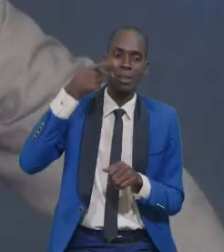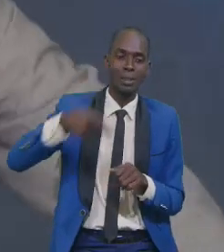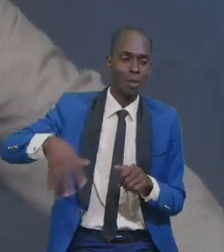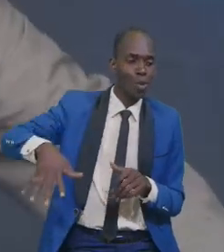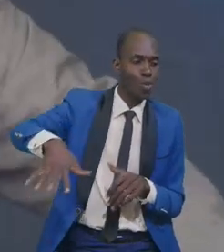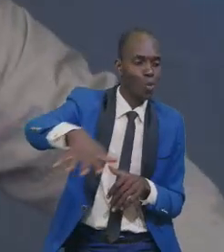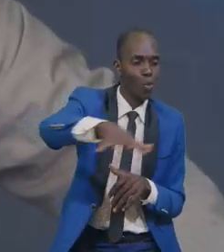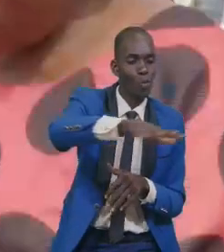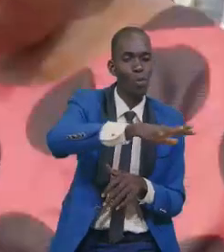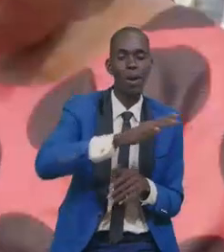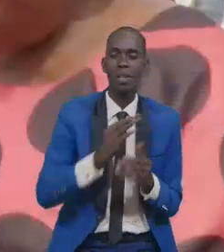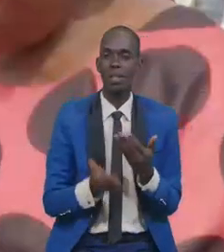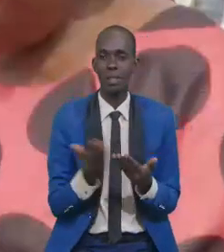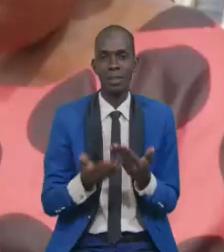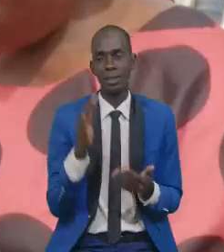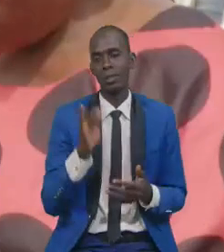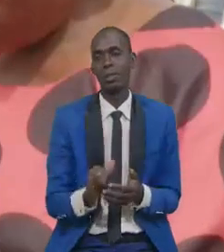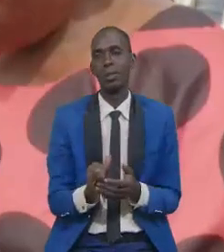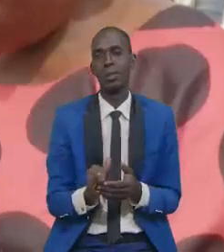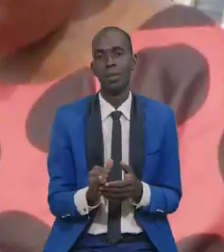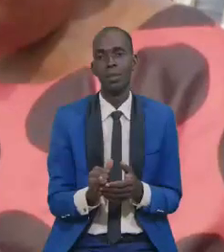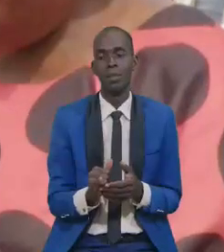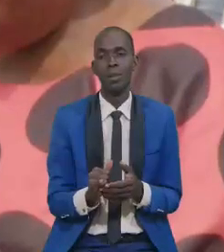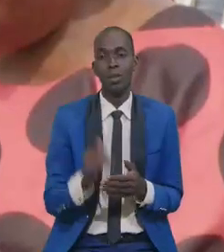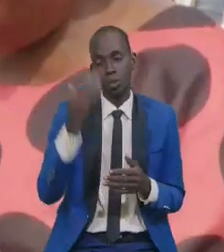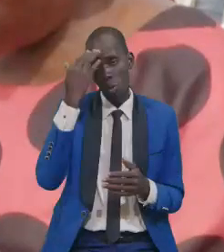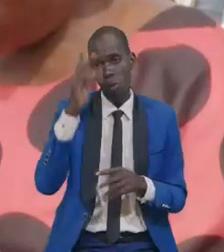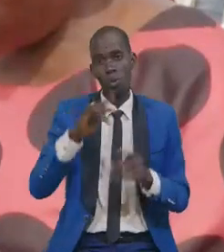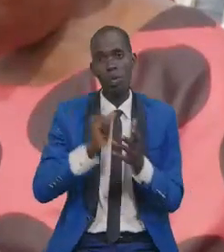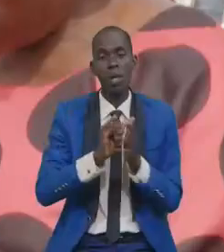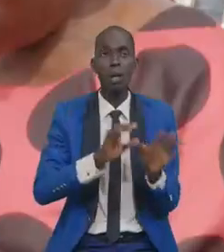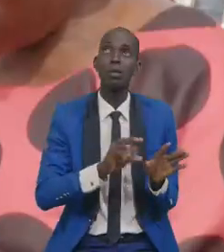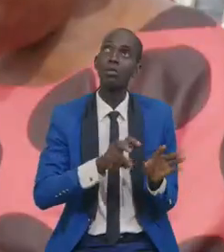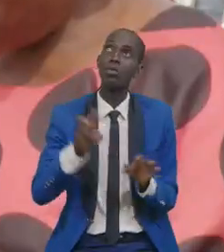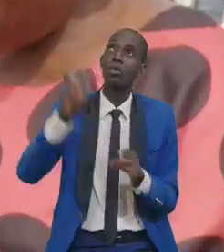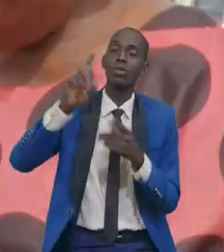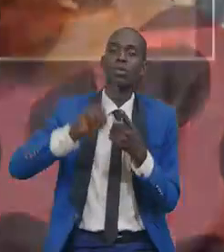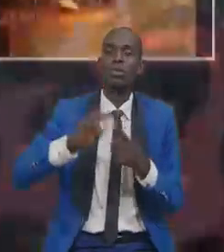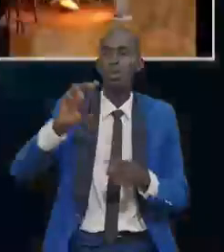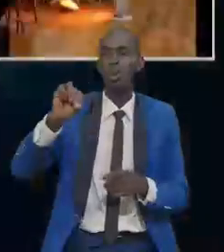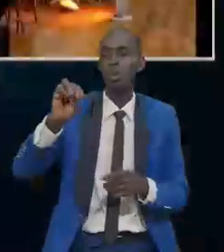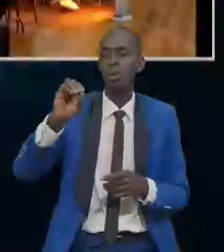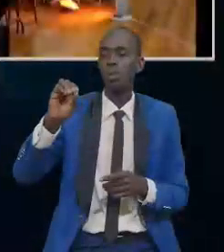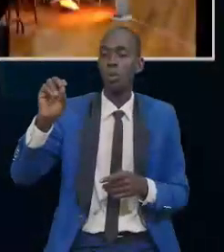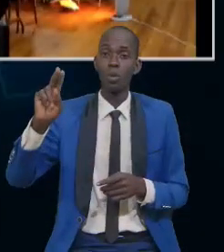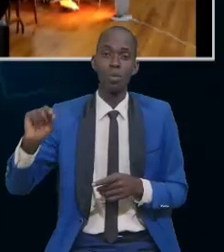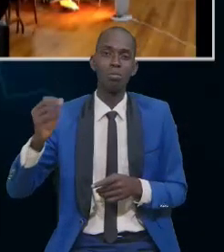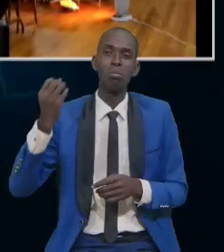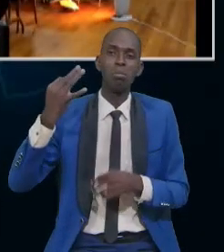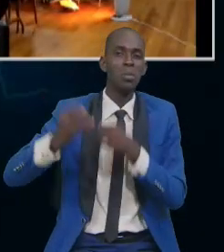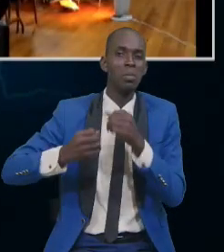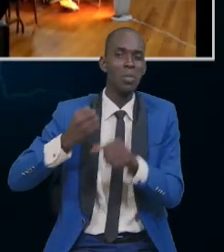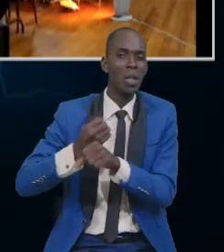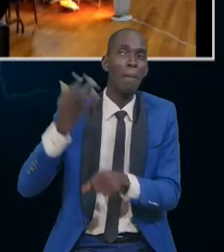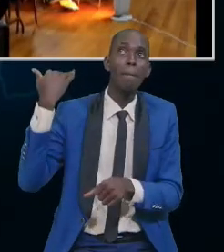see everything. Those who went to the moon some decades ago, they looked